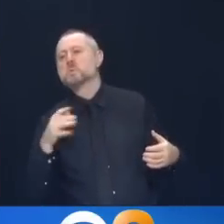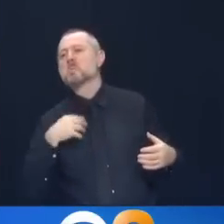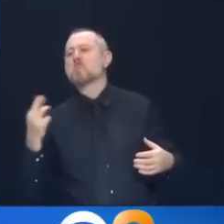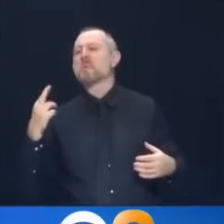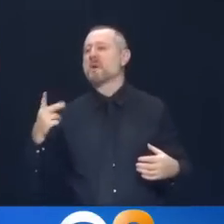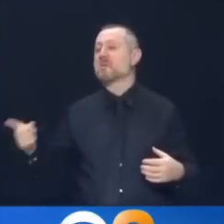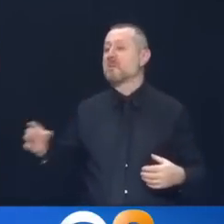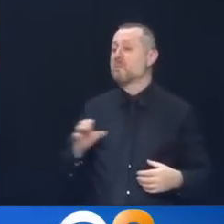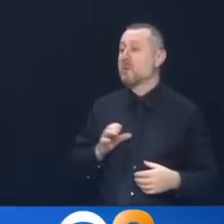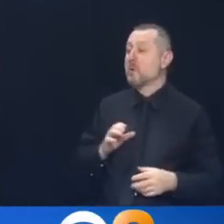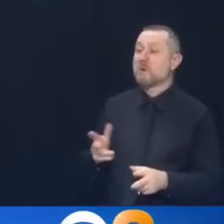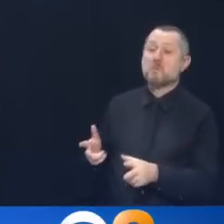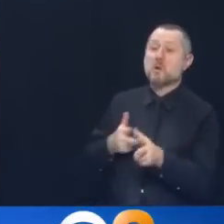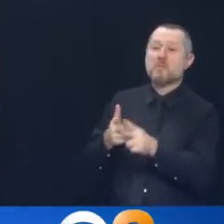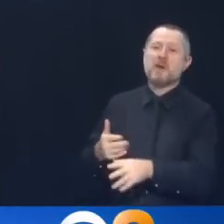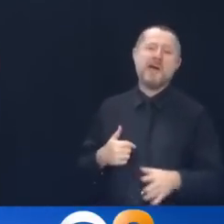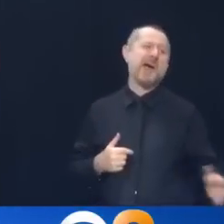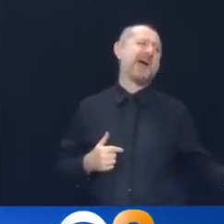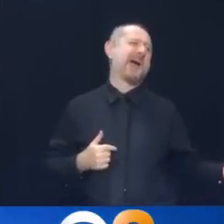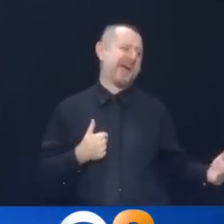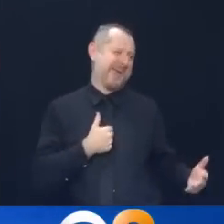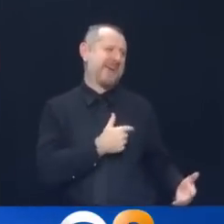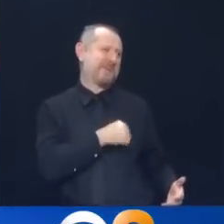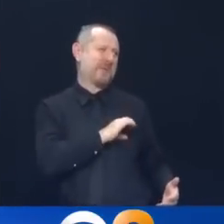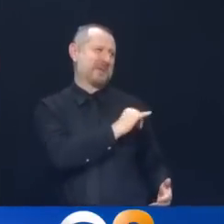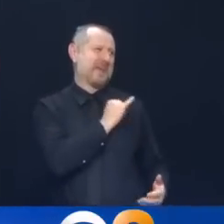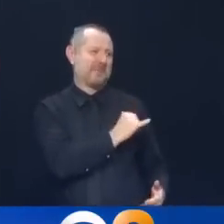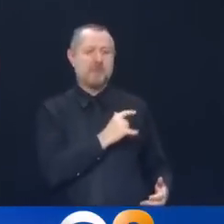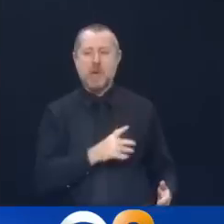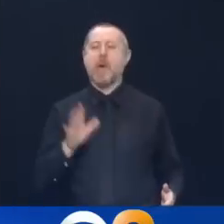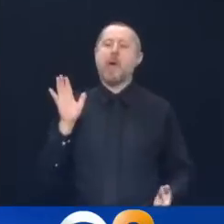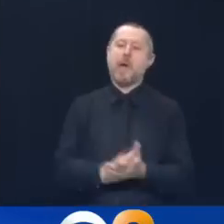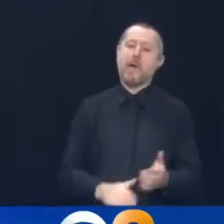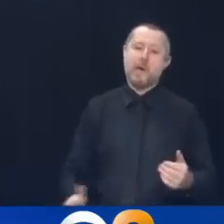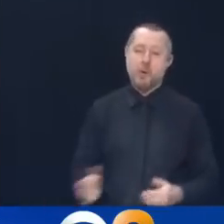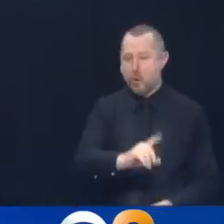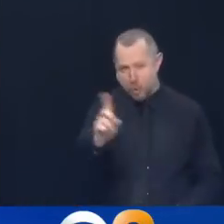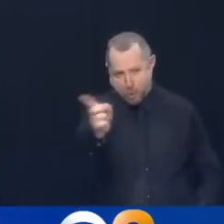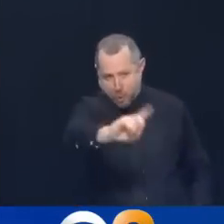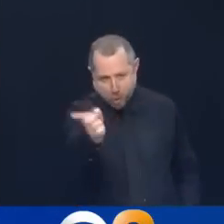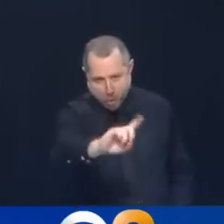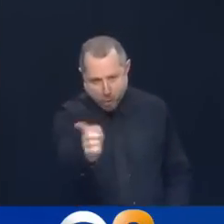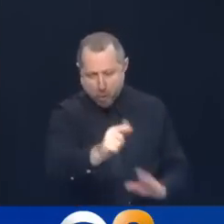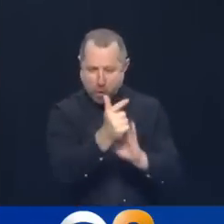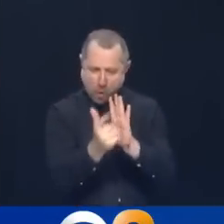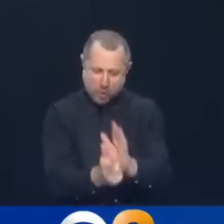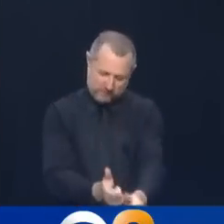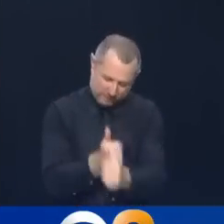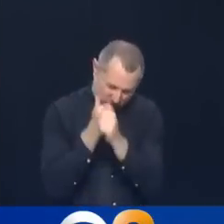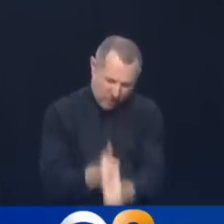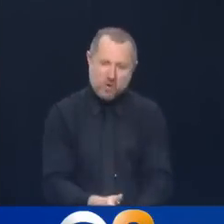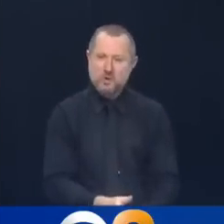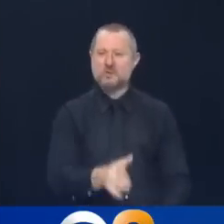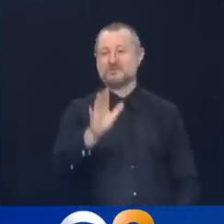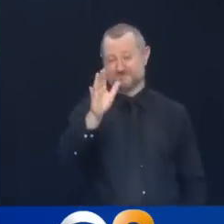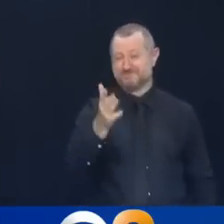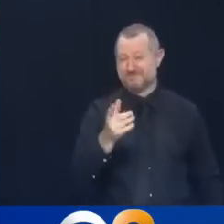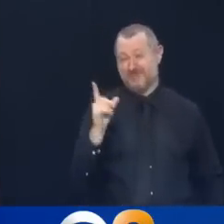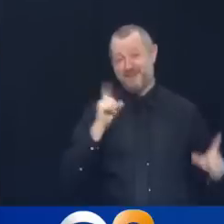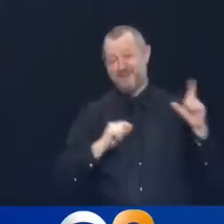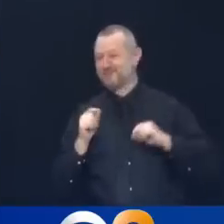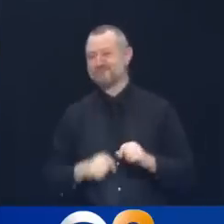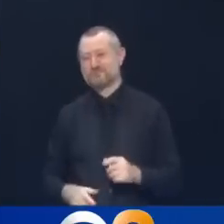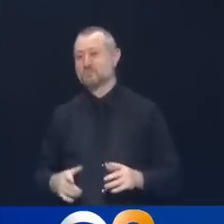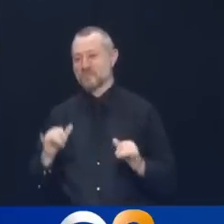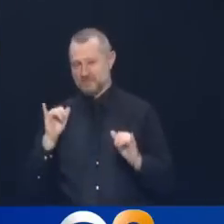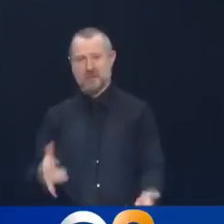law is the law. And nobody is above it. It's the only way it works.